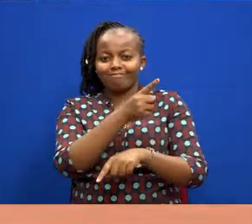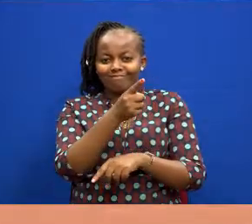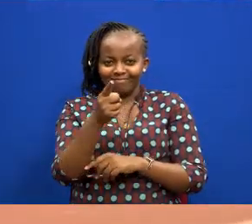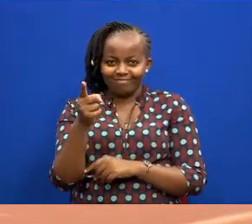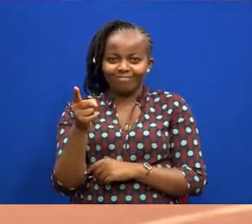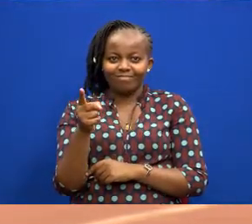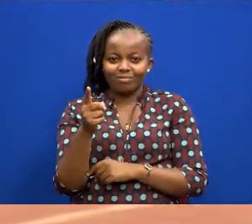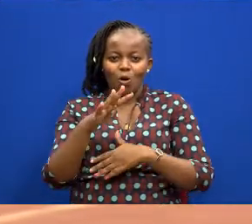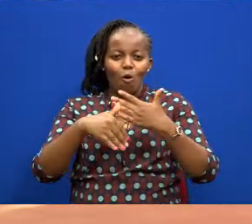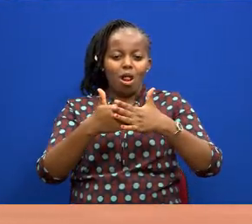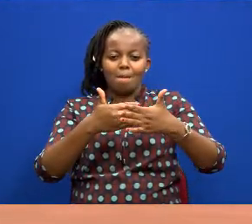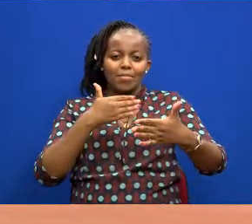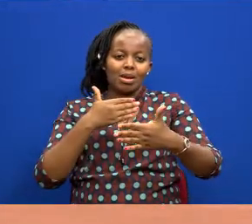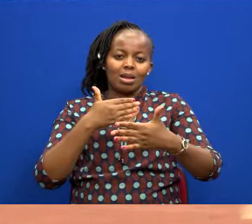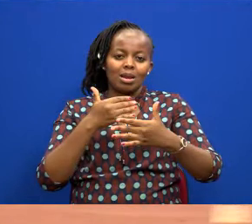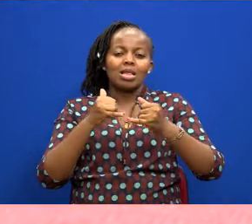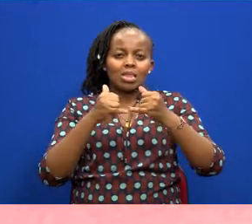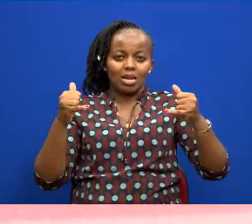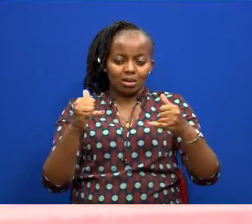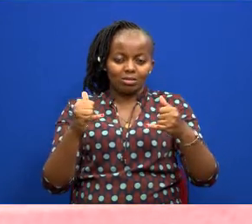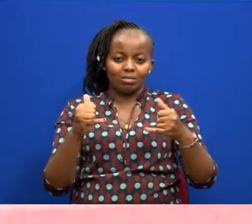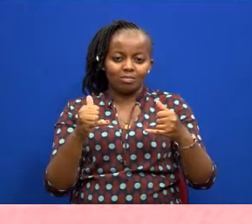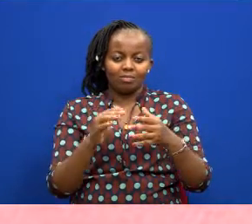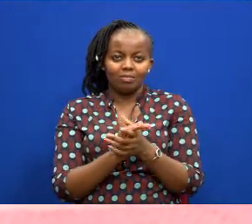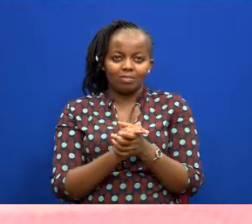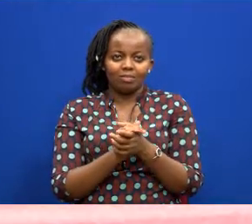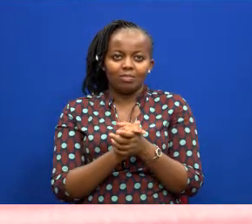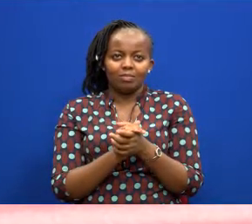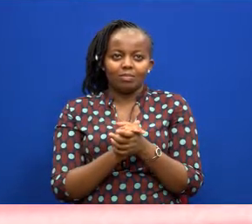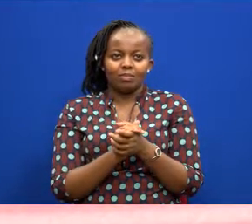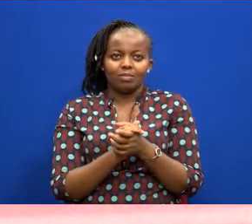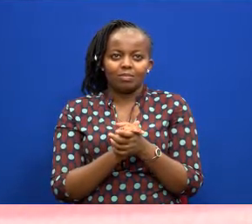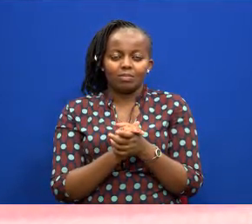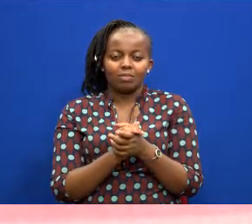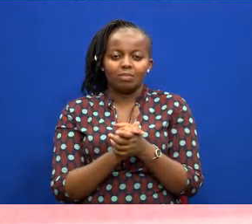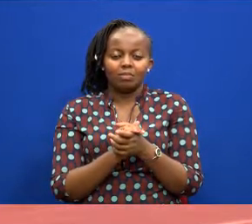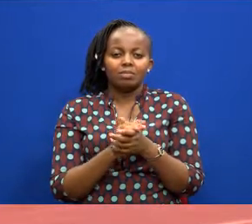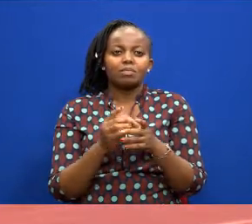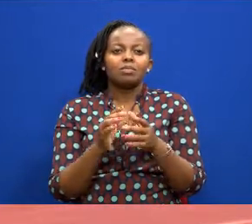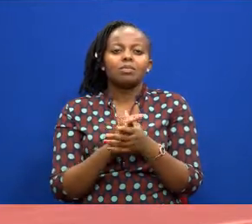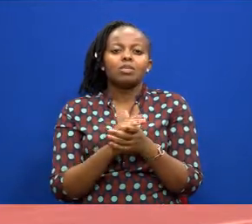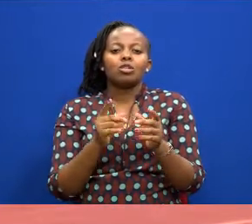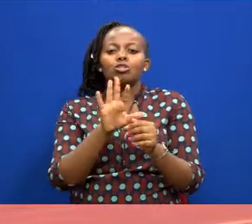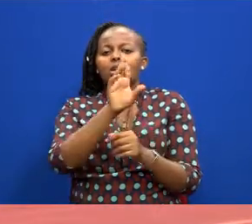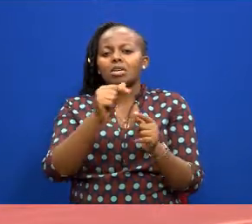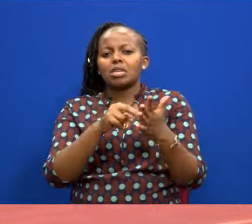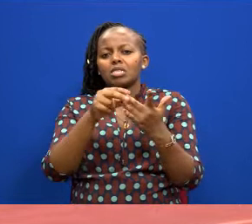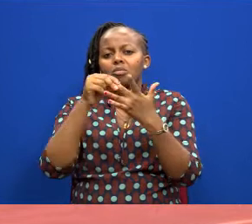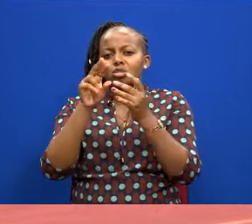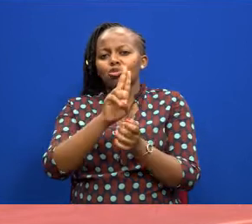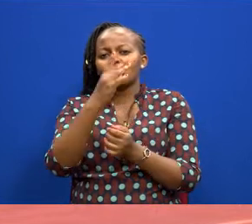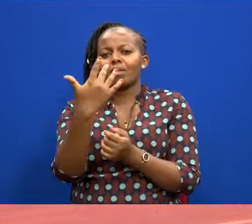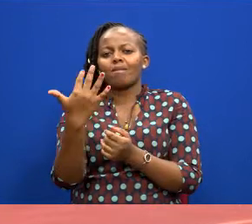are behind the line. They're going to also try and push off with their fingers, as well as drive off with